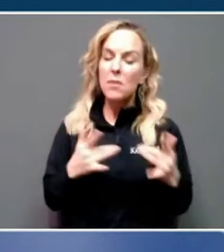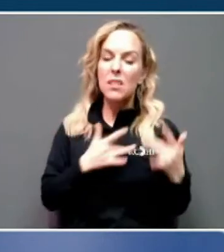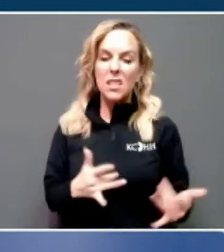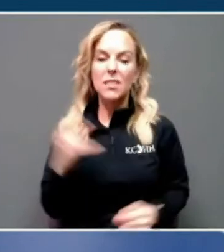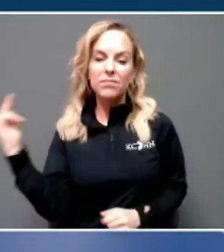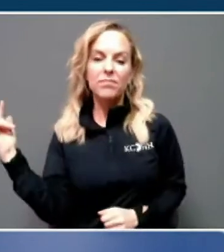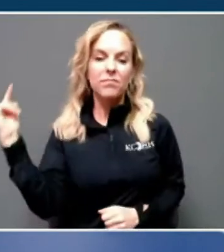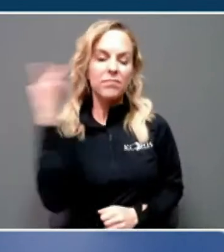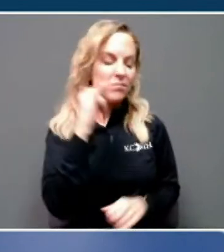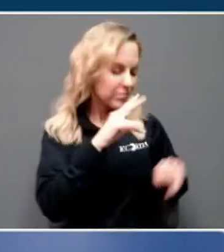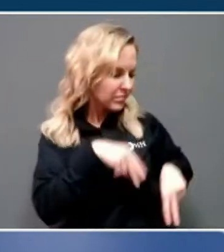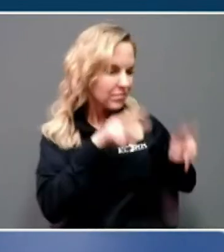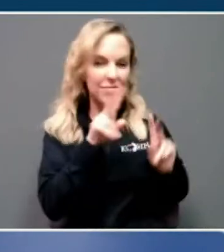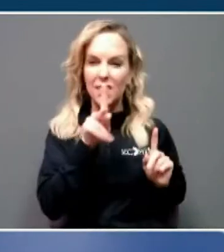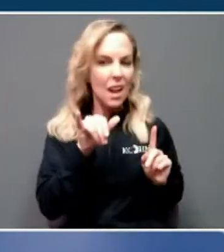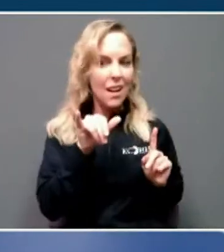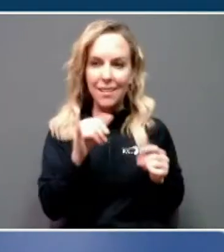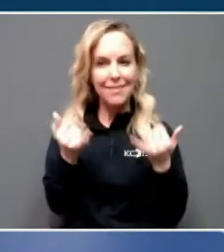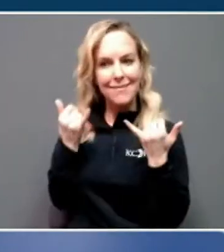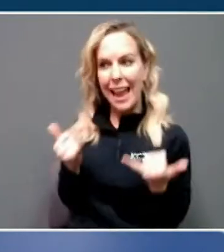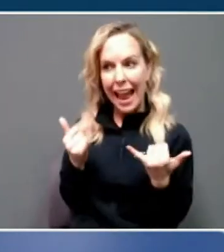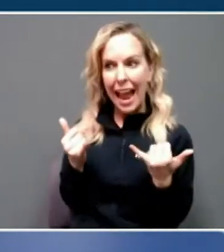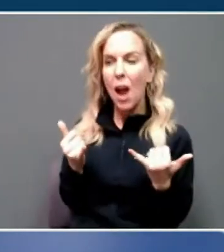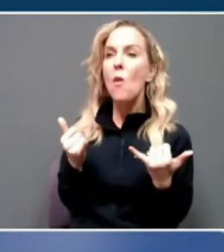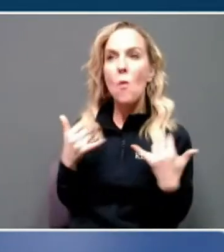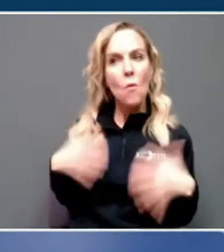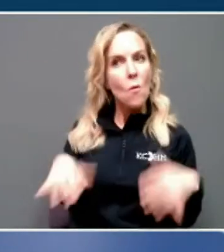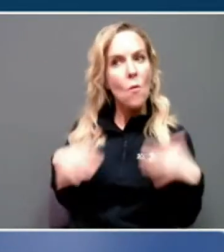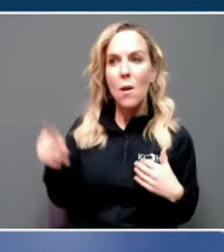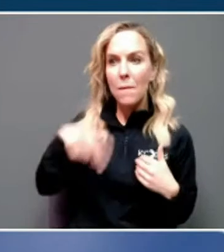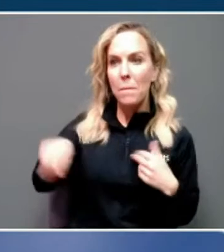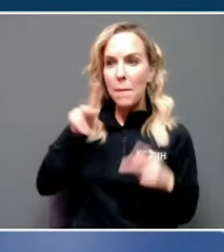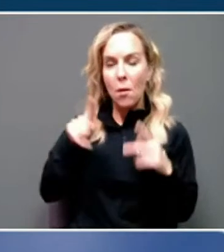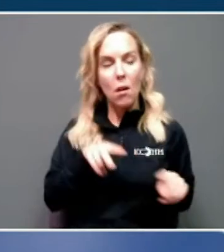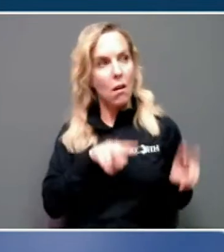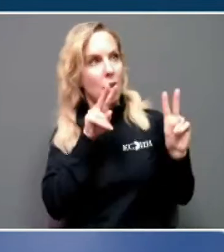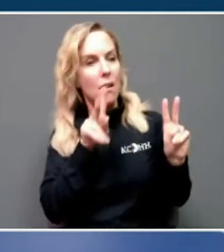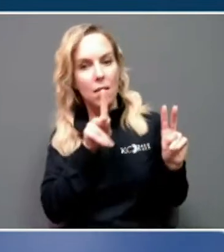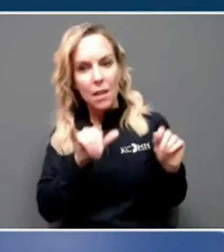the destination for $660